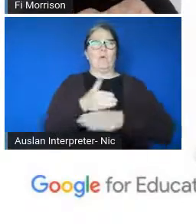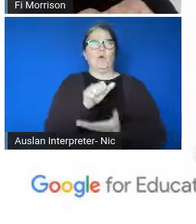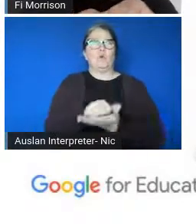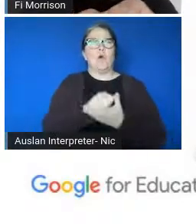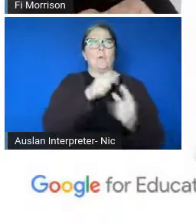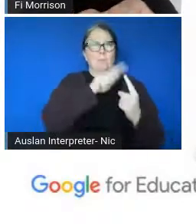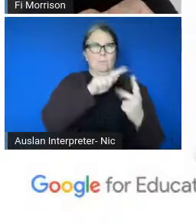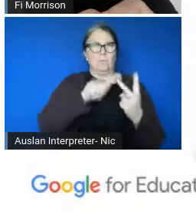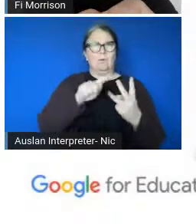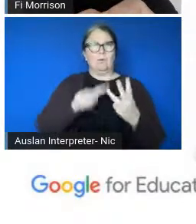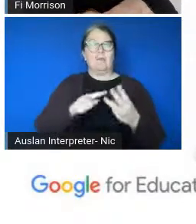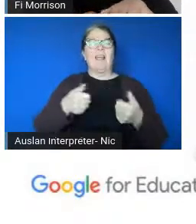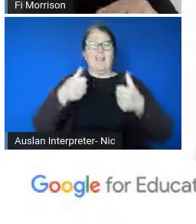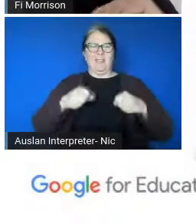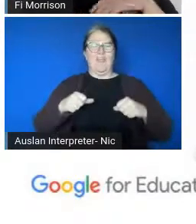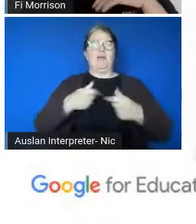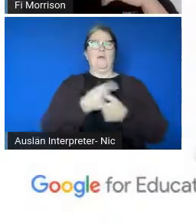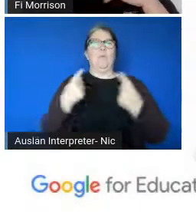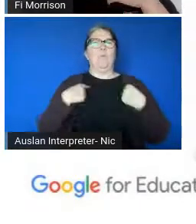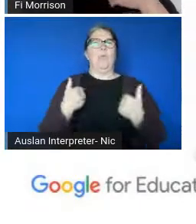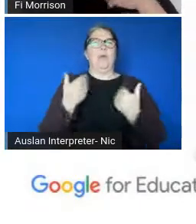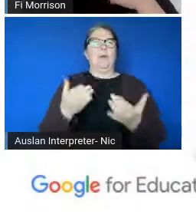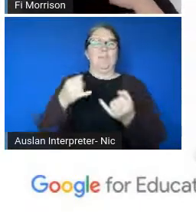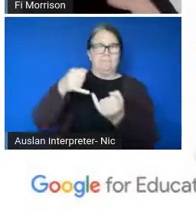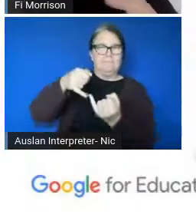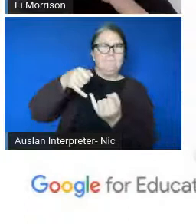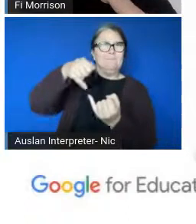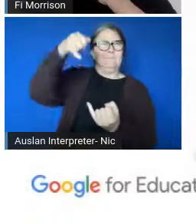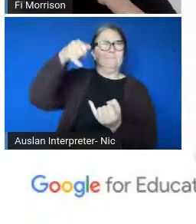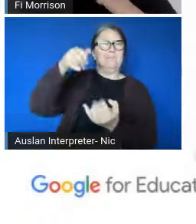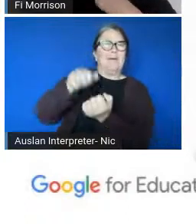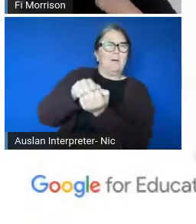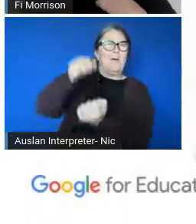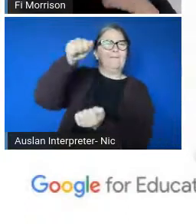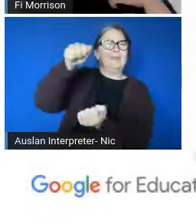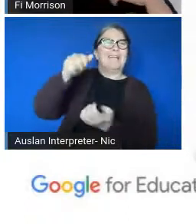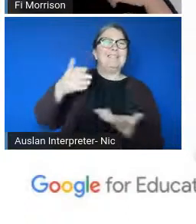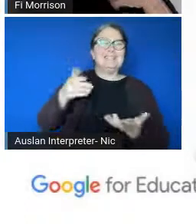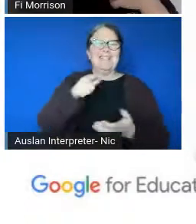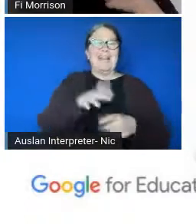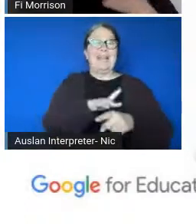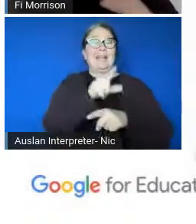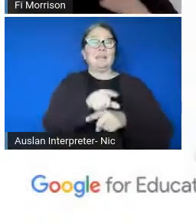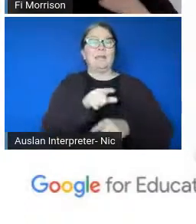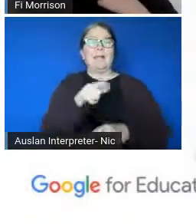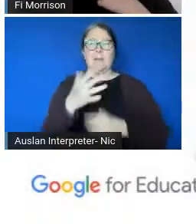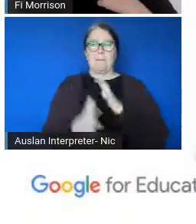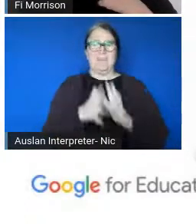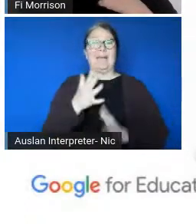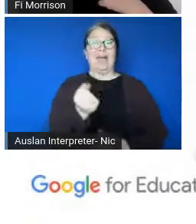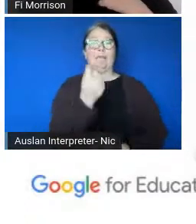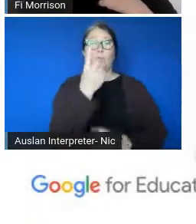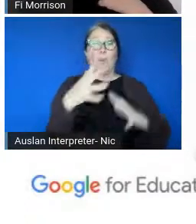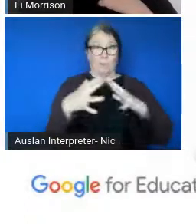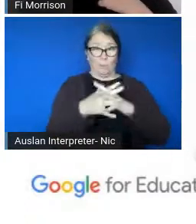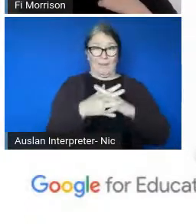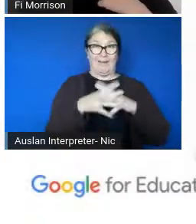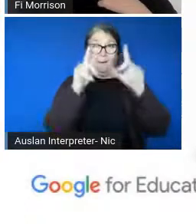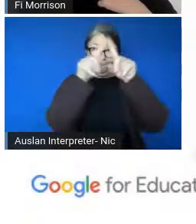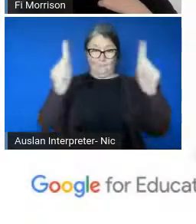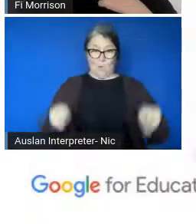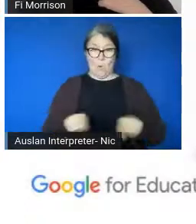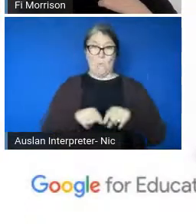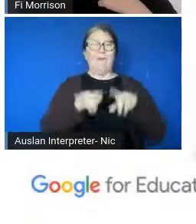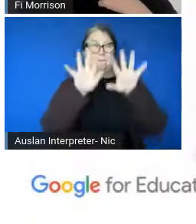your micro-credentials next week. So we're going to give you about a week to fill in that to fill in the form, and then we'll issue